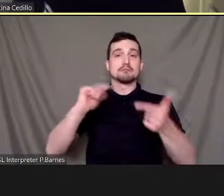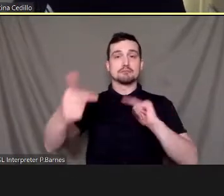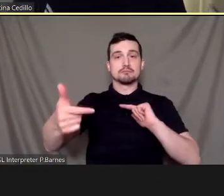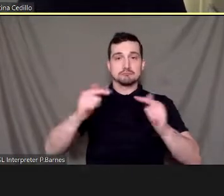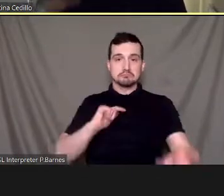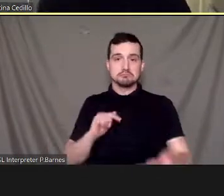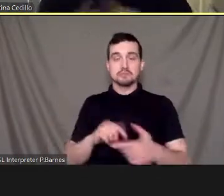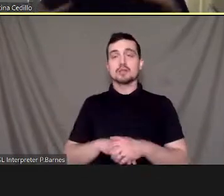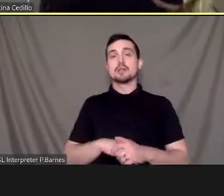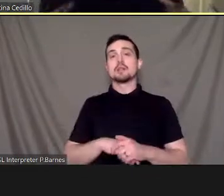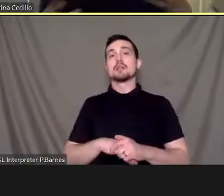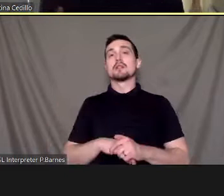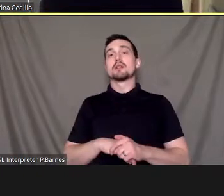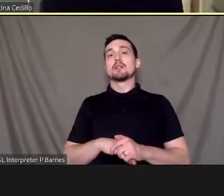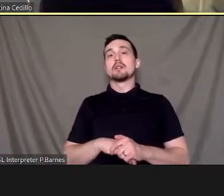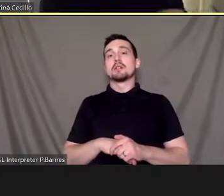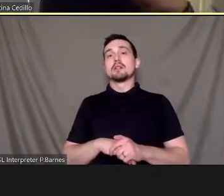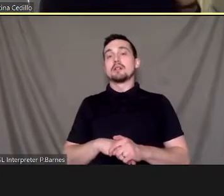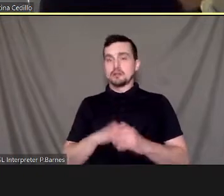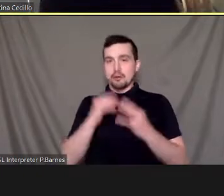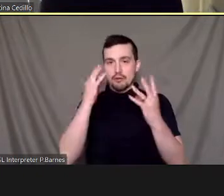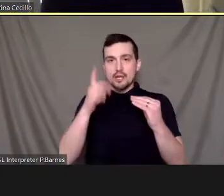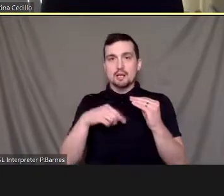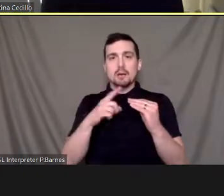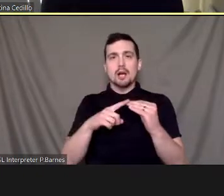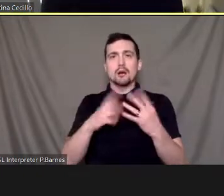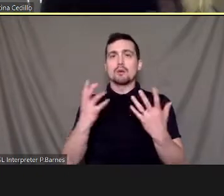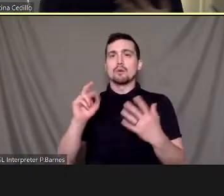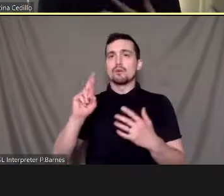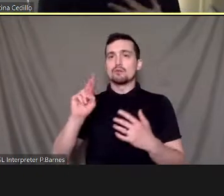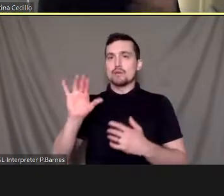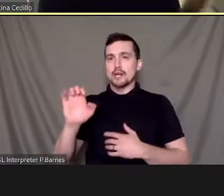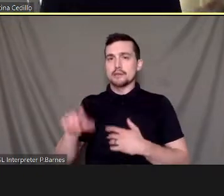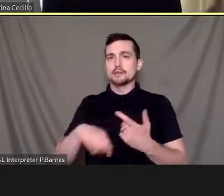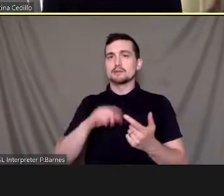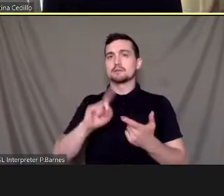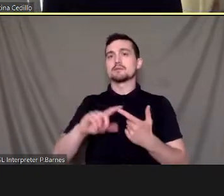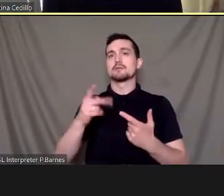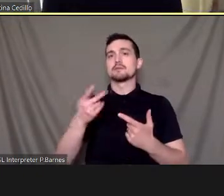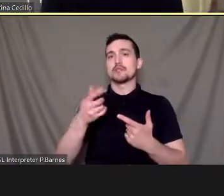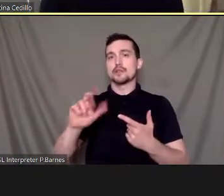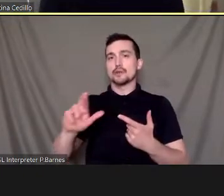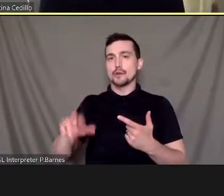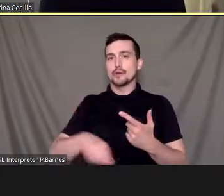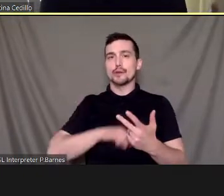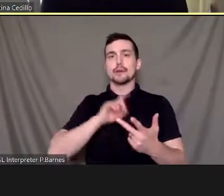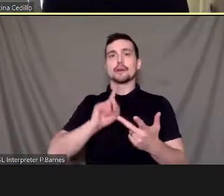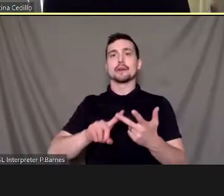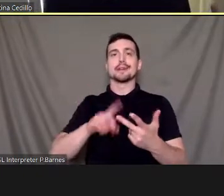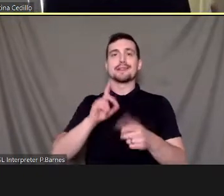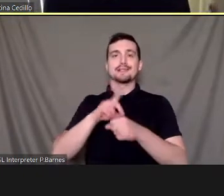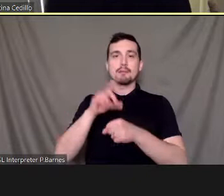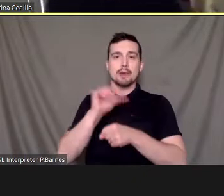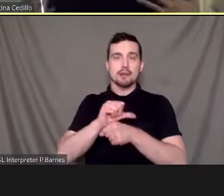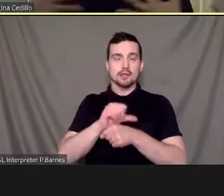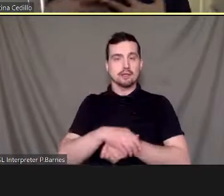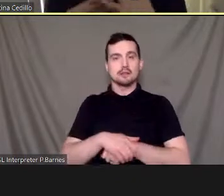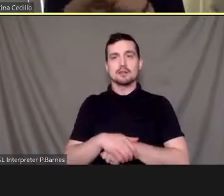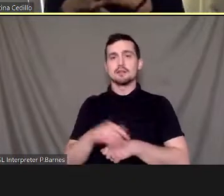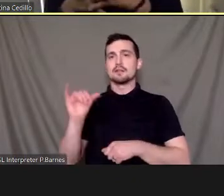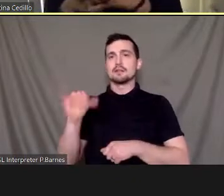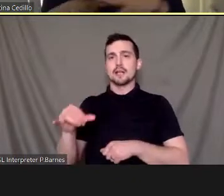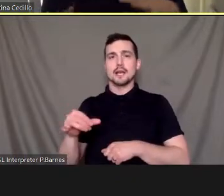reciprocity, thinking about it in terms of race, gender, disability, that